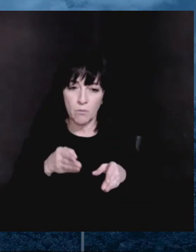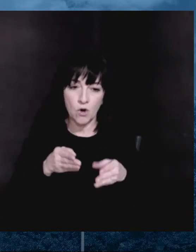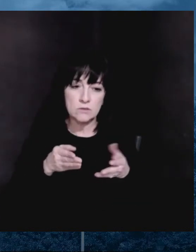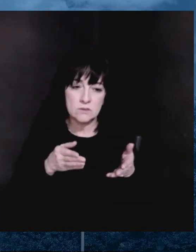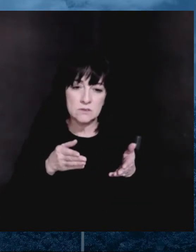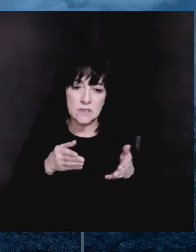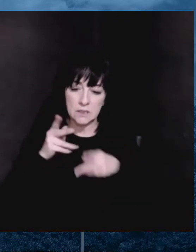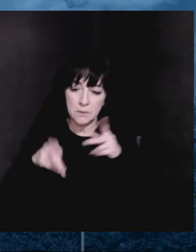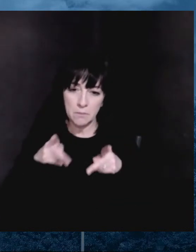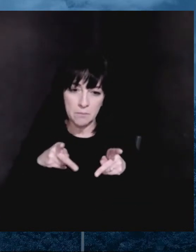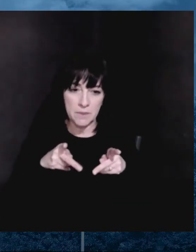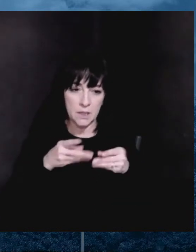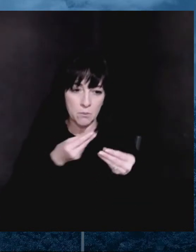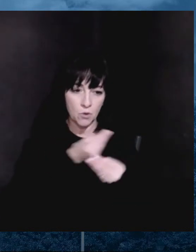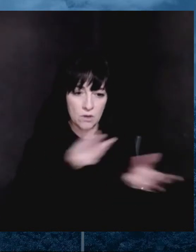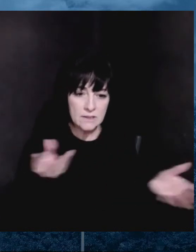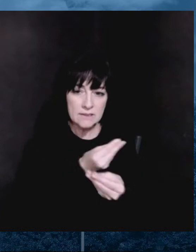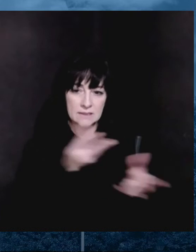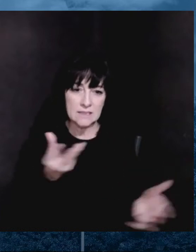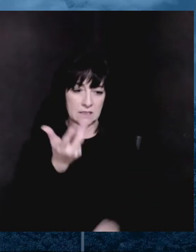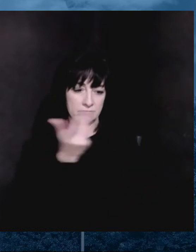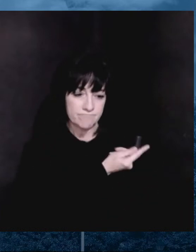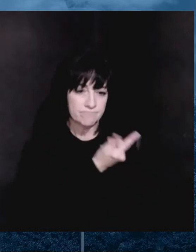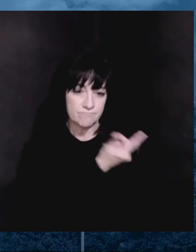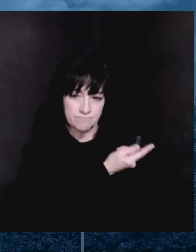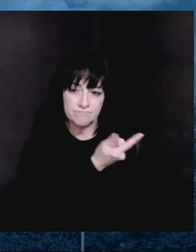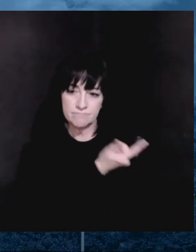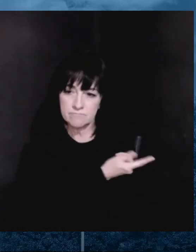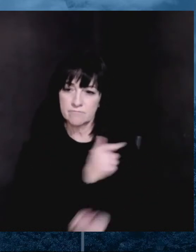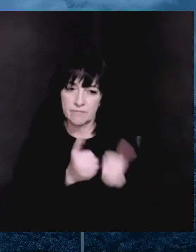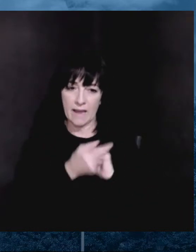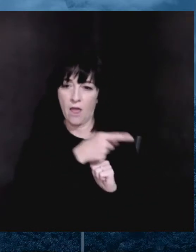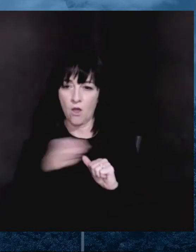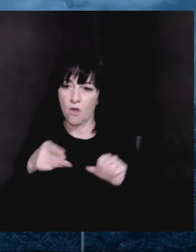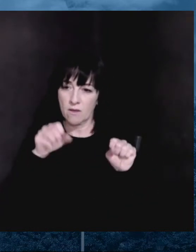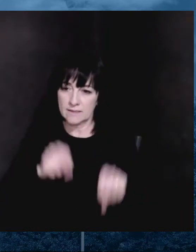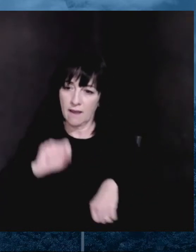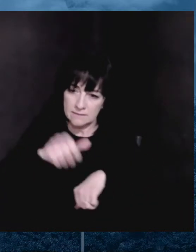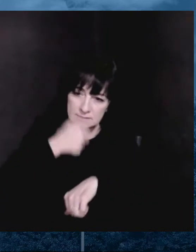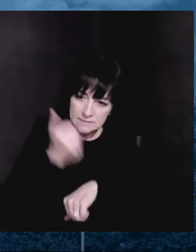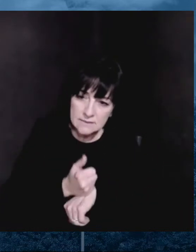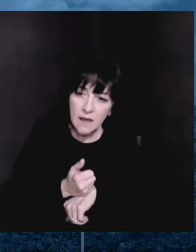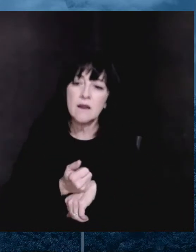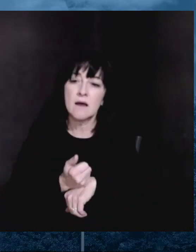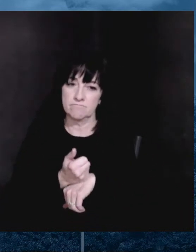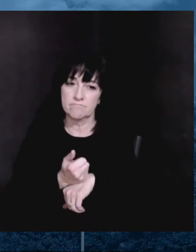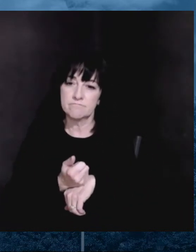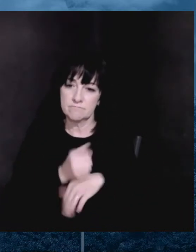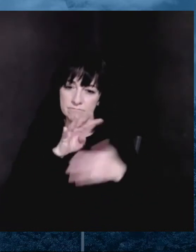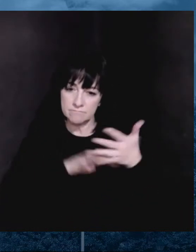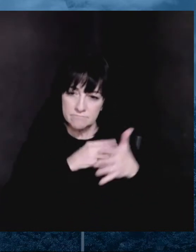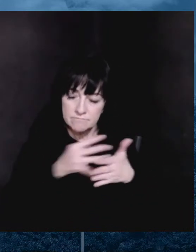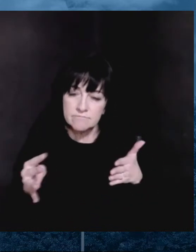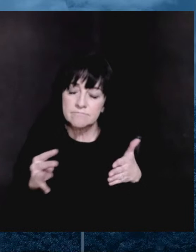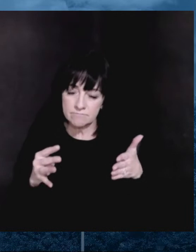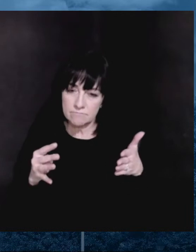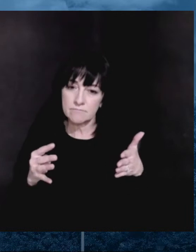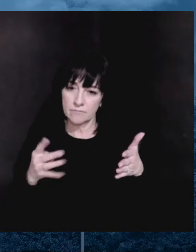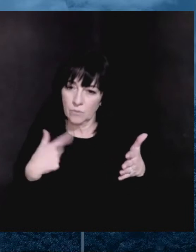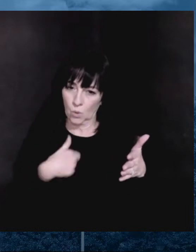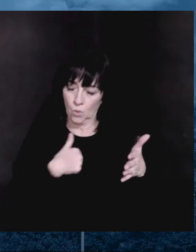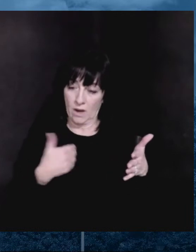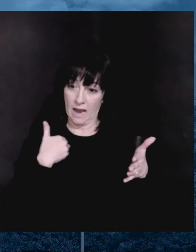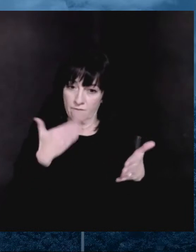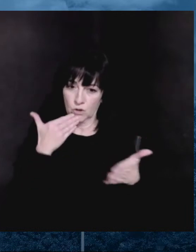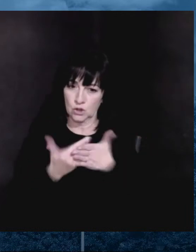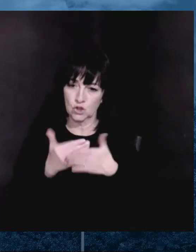their weekly capacity to put needles in people's arms. And that's what AJ's been working on. We have good partners there. They are reaching out into